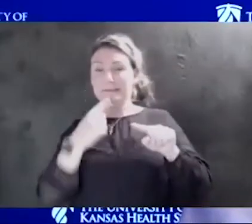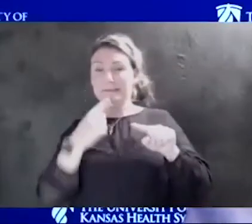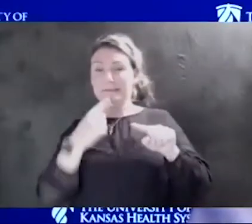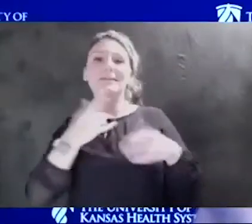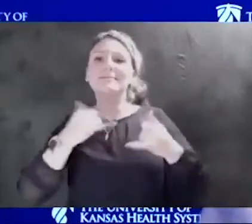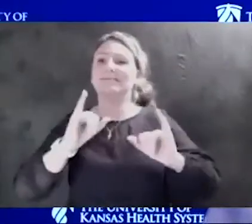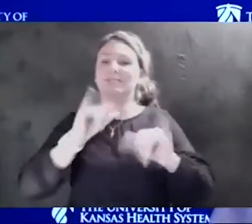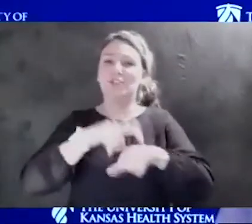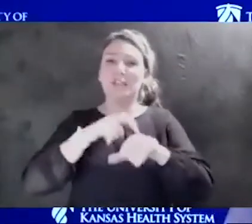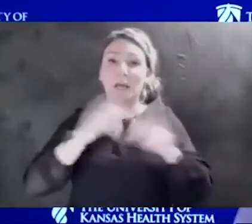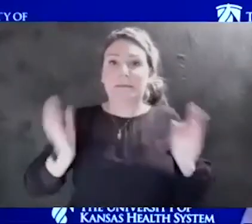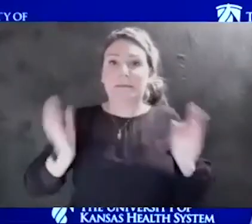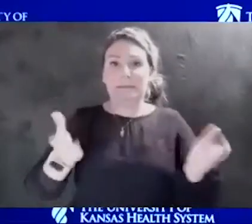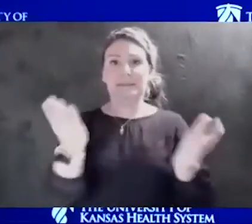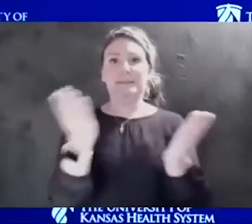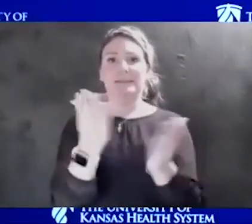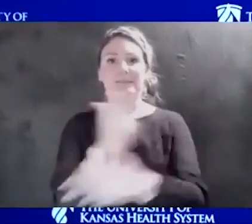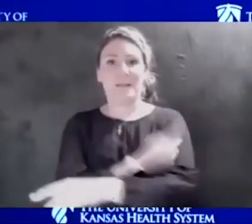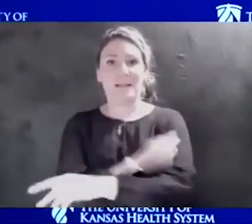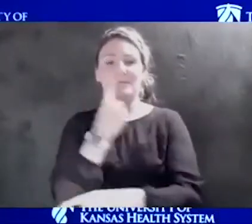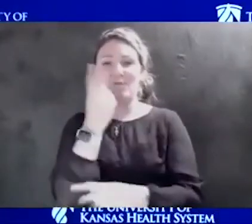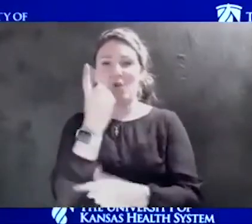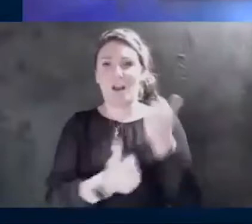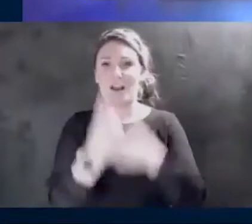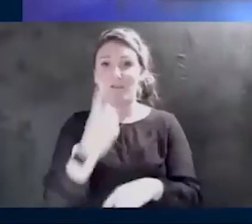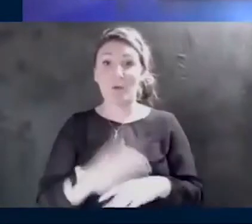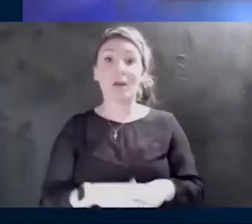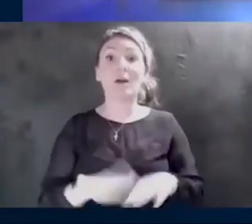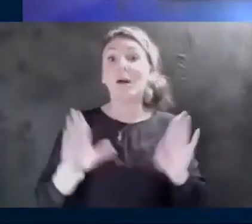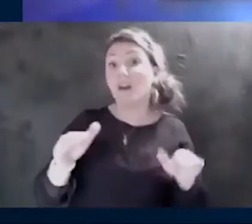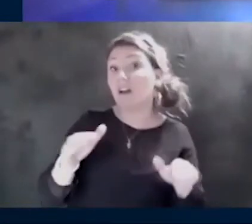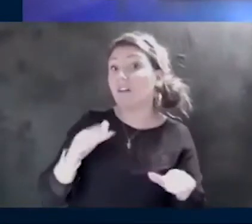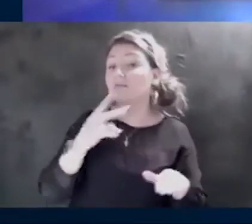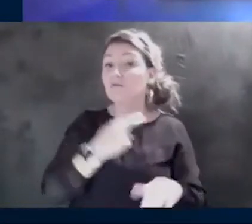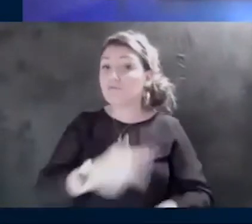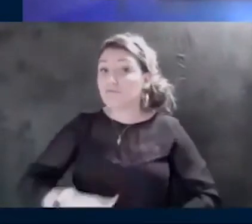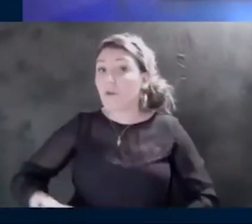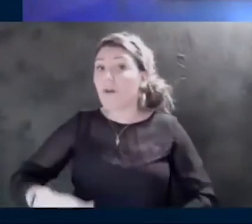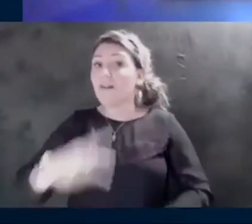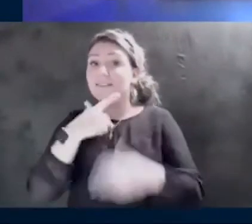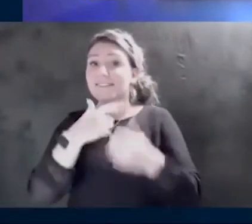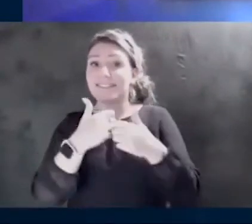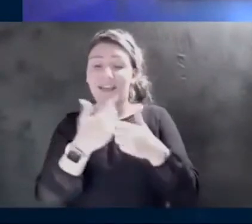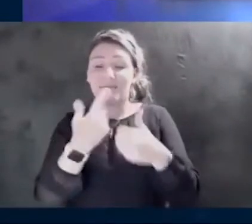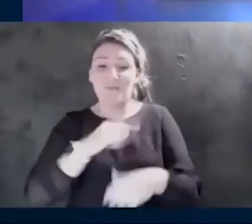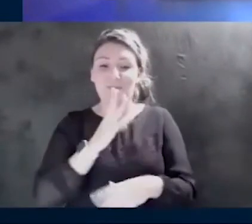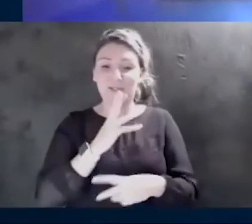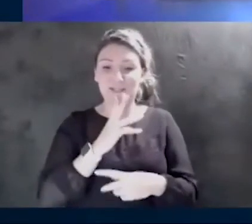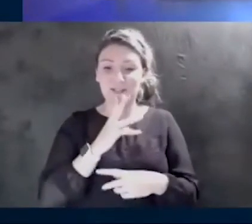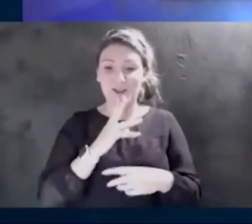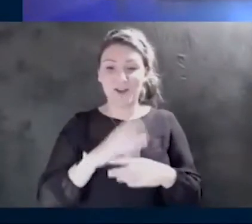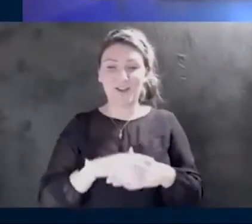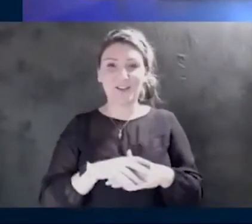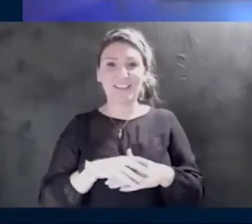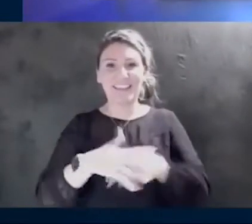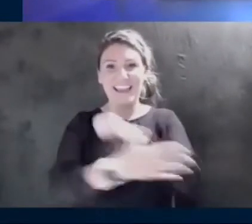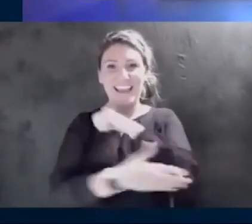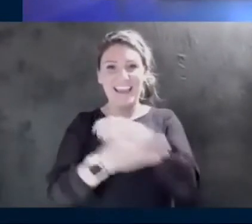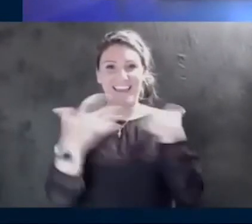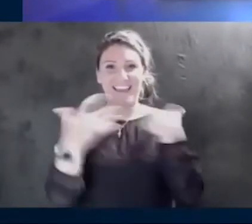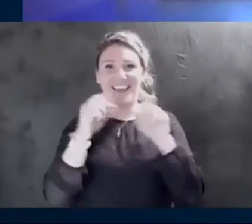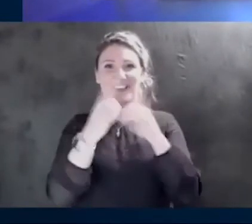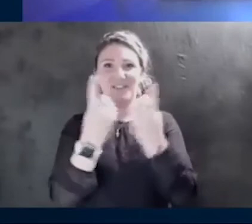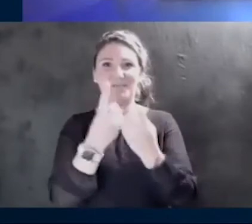encourage vaccination for everybody. And just to say, at the Royals games, we talked to the county health department yesterday for our city, Jackson County,